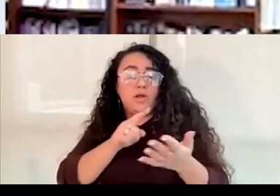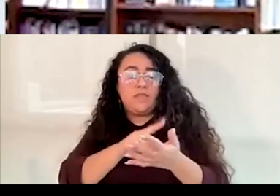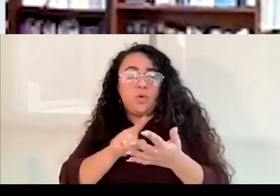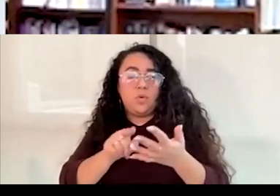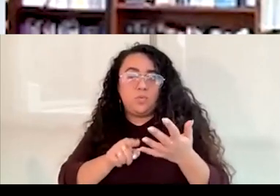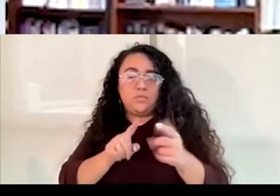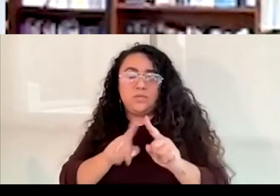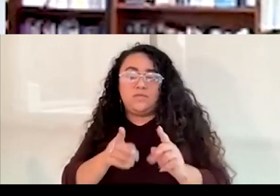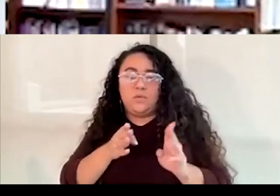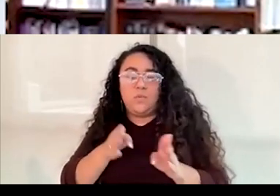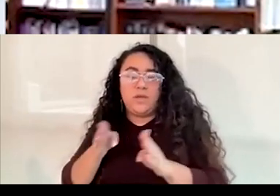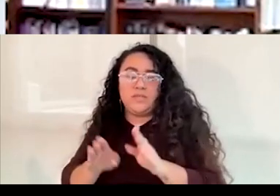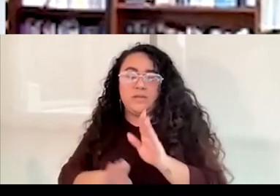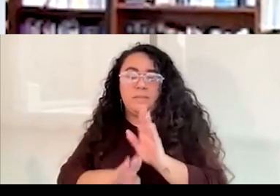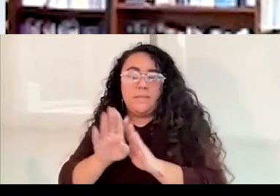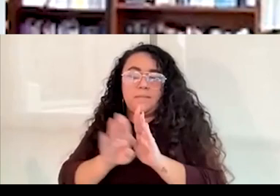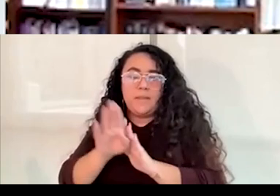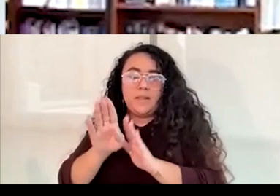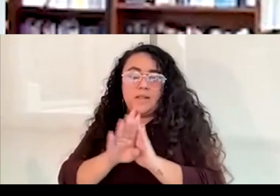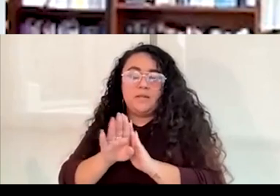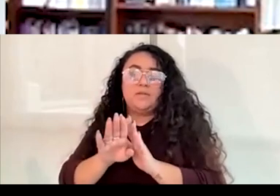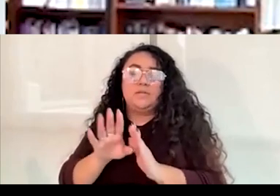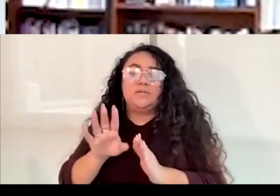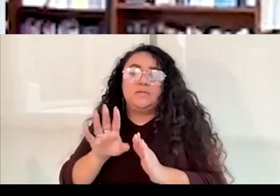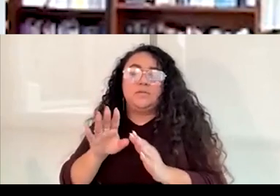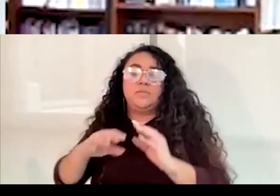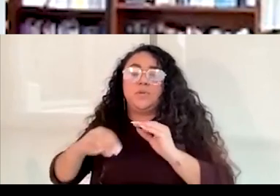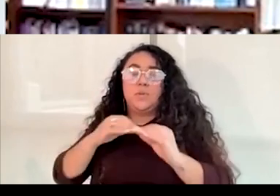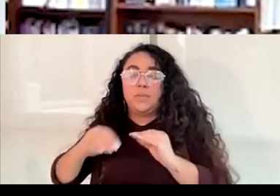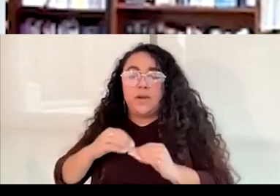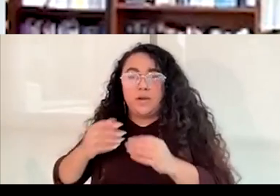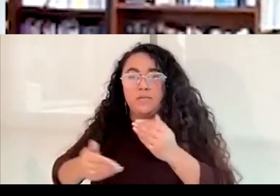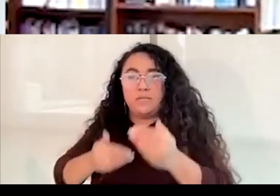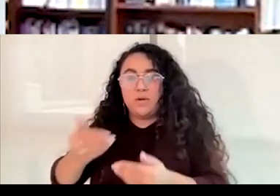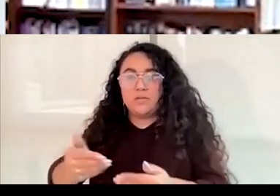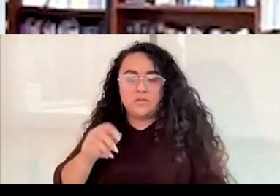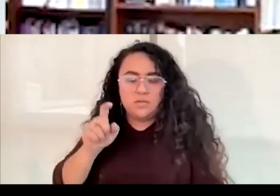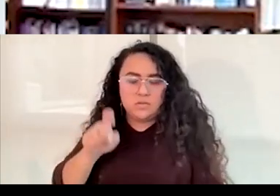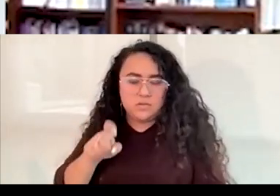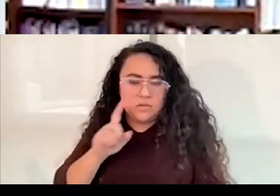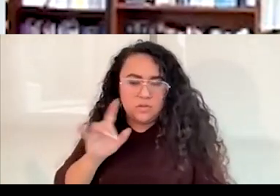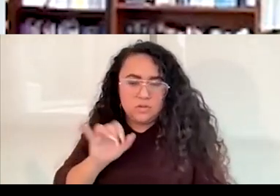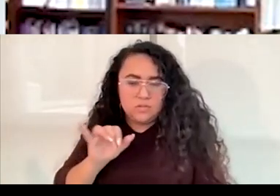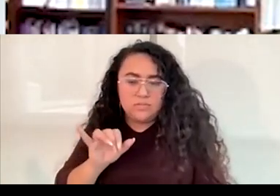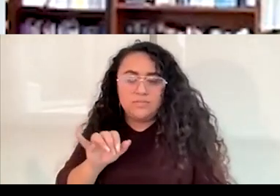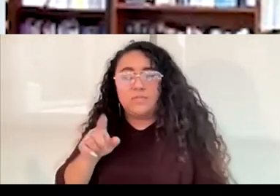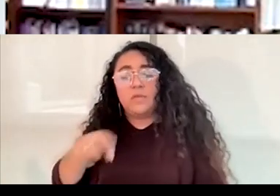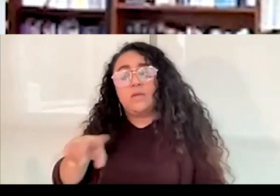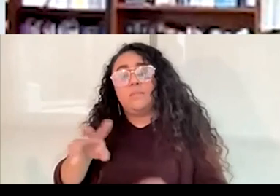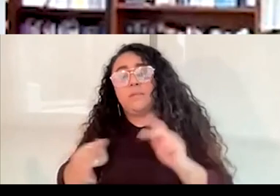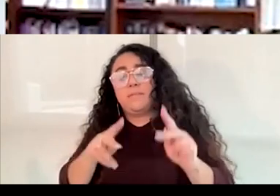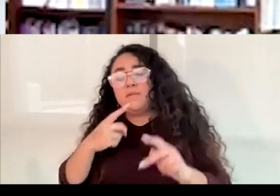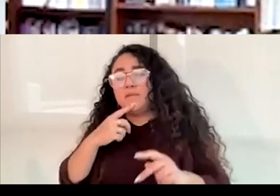what are the ways to build, you know, and to be in the reparative process. So, you know, and I think, as folks have said, I mean, these are not